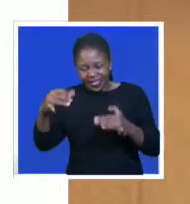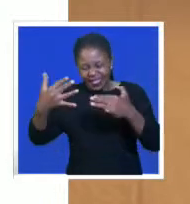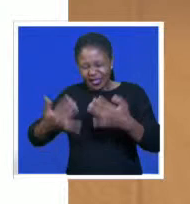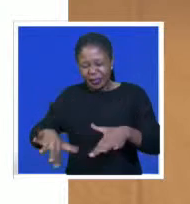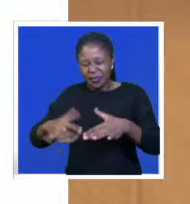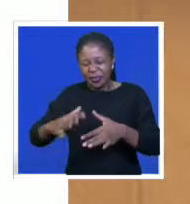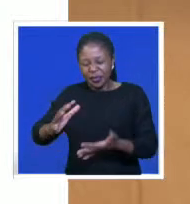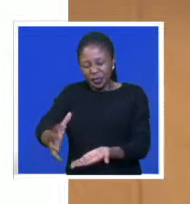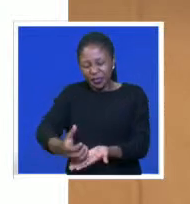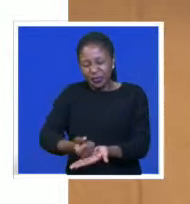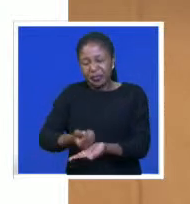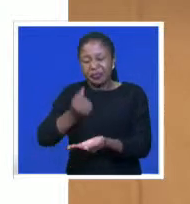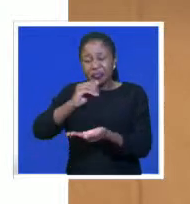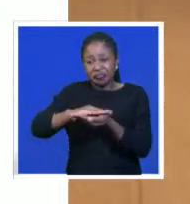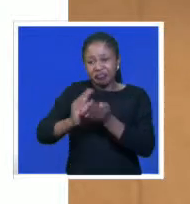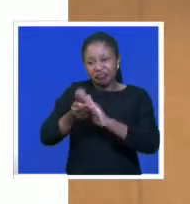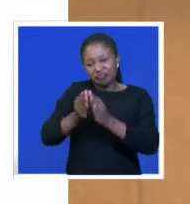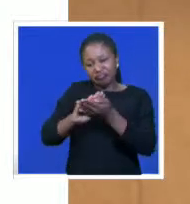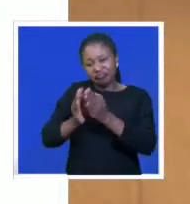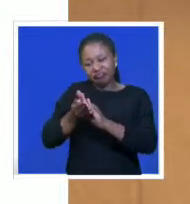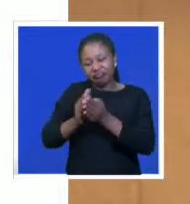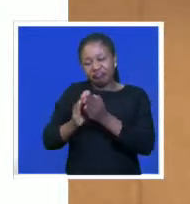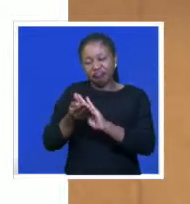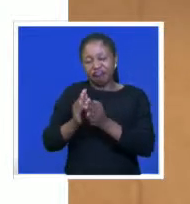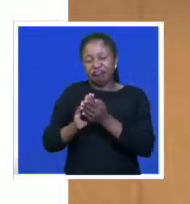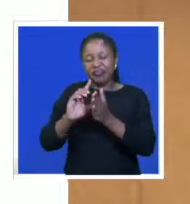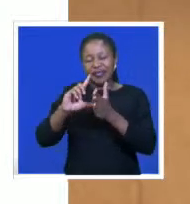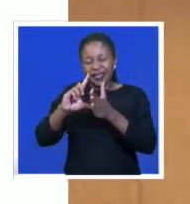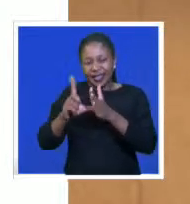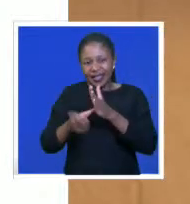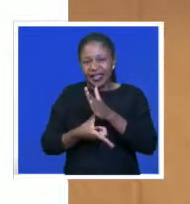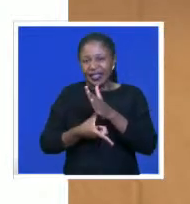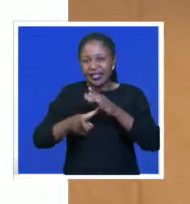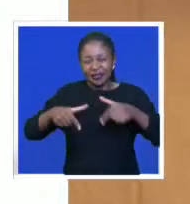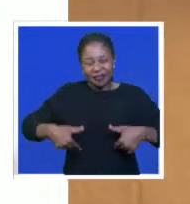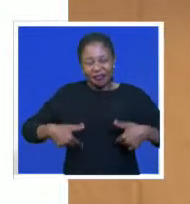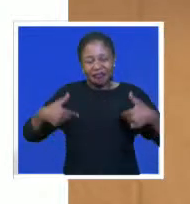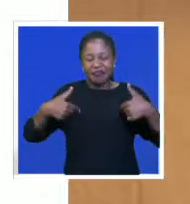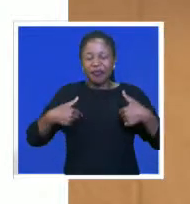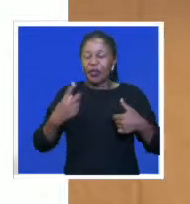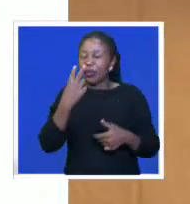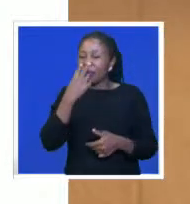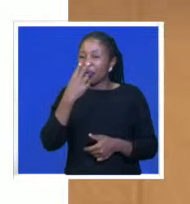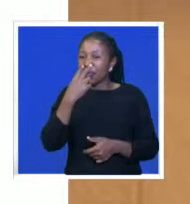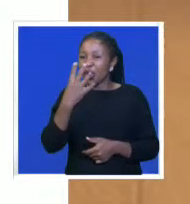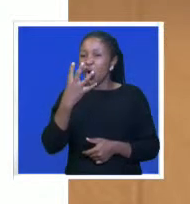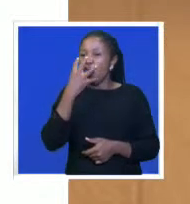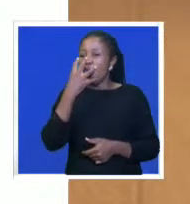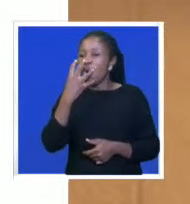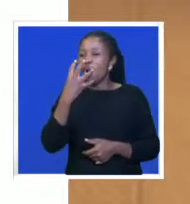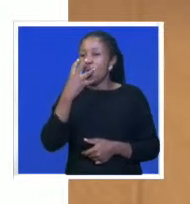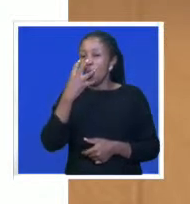life into Adam, and Adam became a living being.